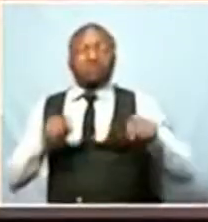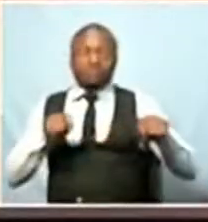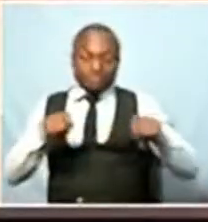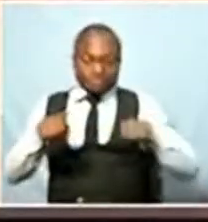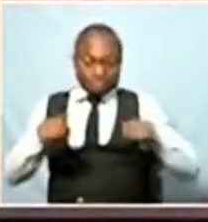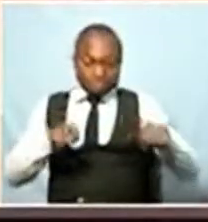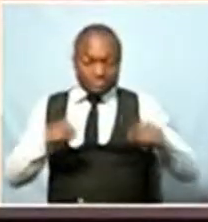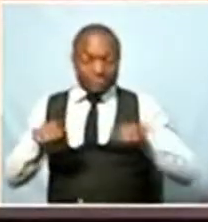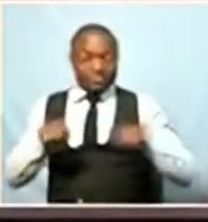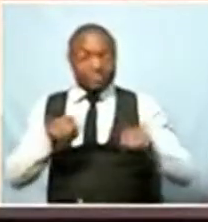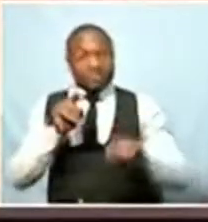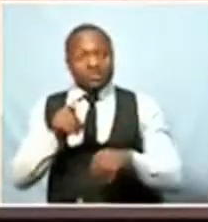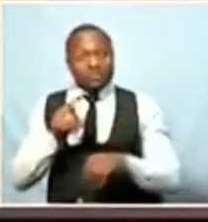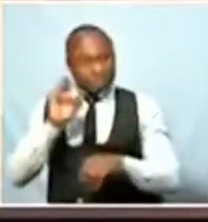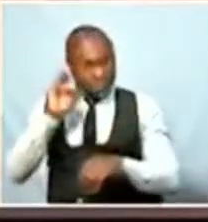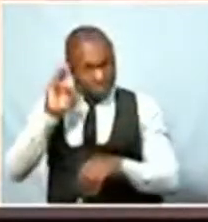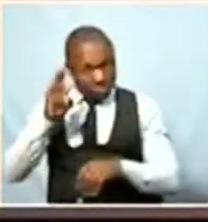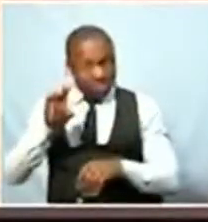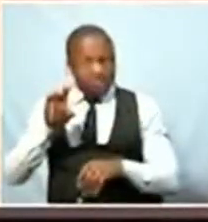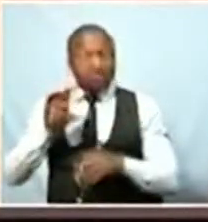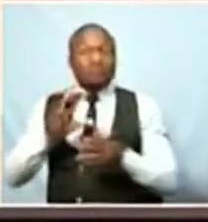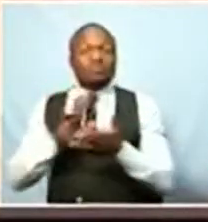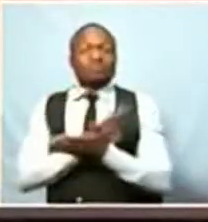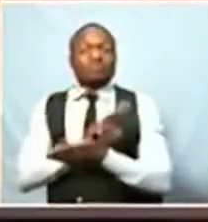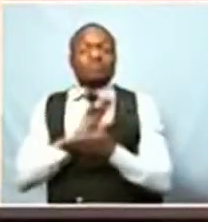assurance that you will expedite.